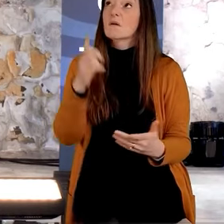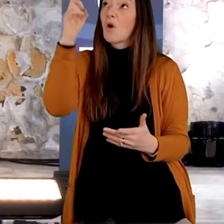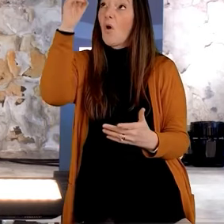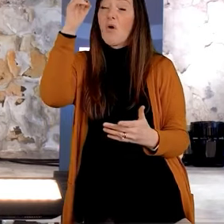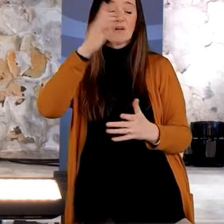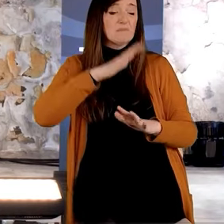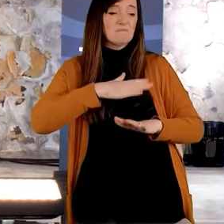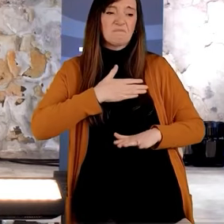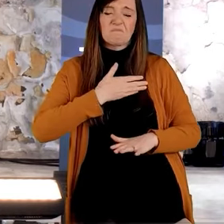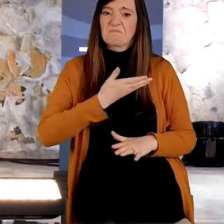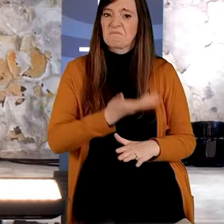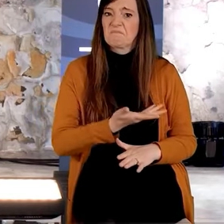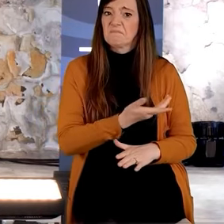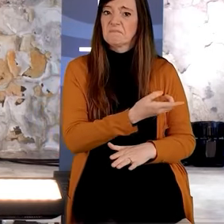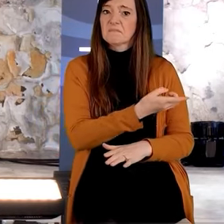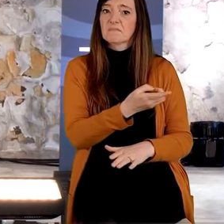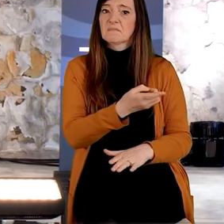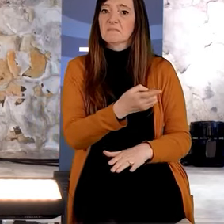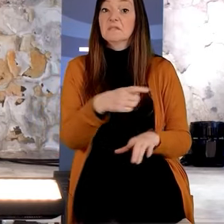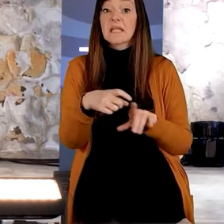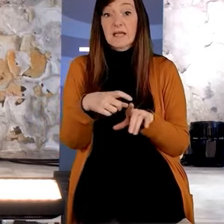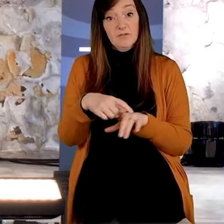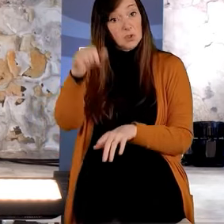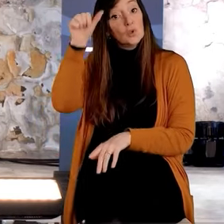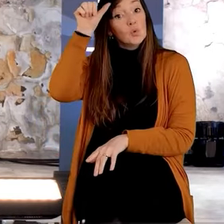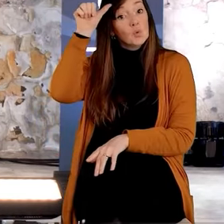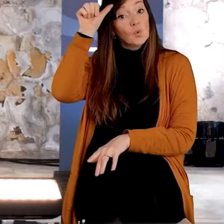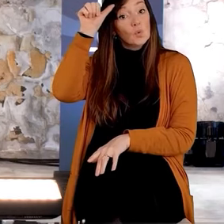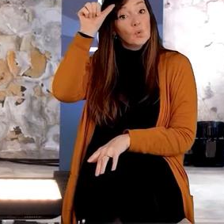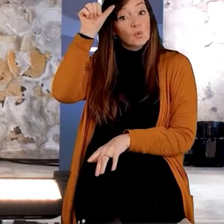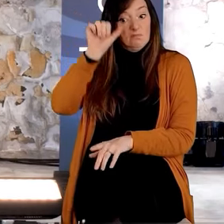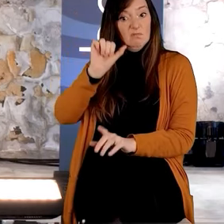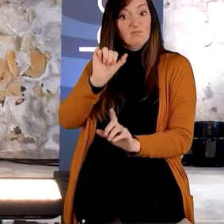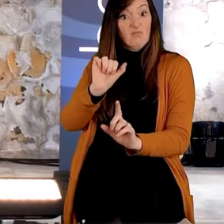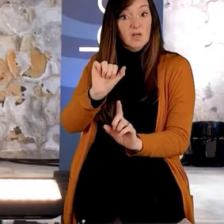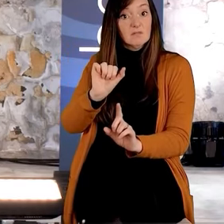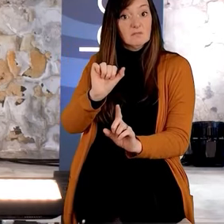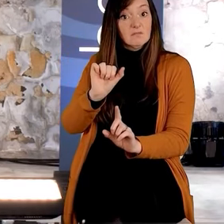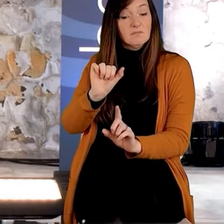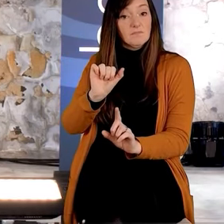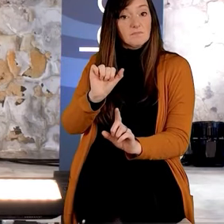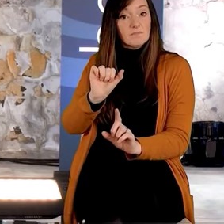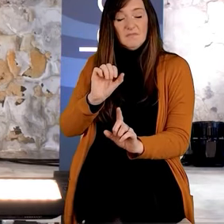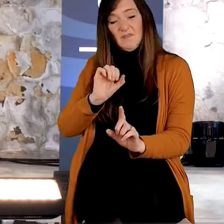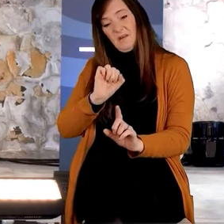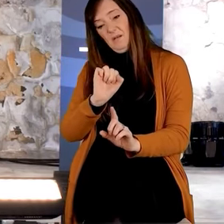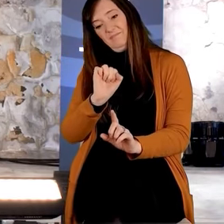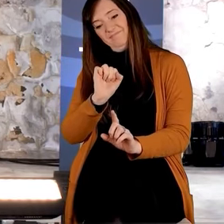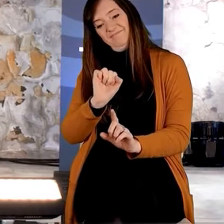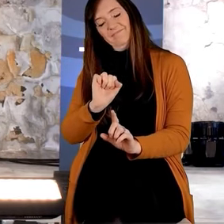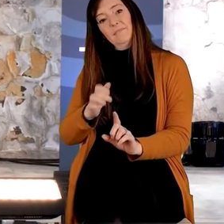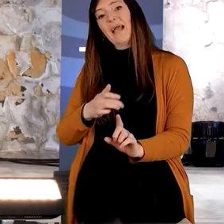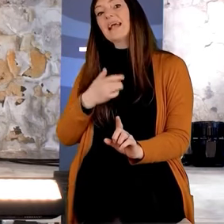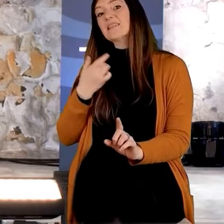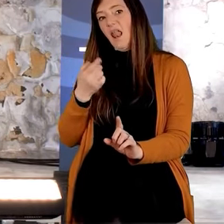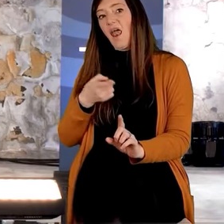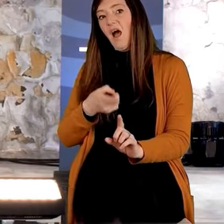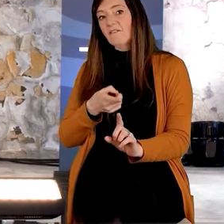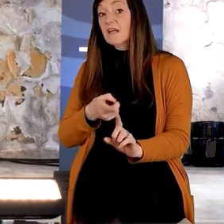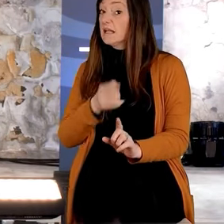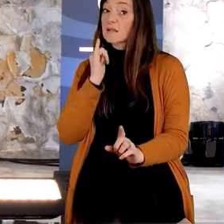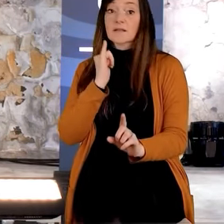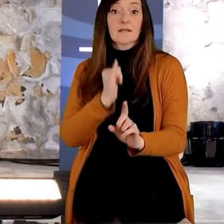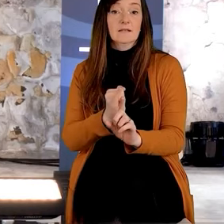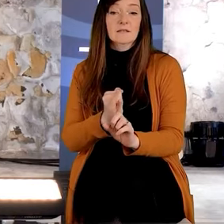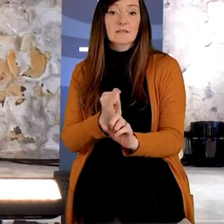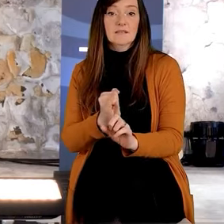all that. David knew that. He believed that God hated that. David was right. But there were times in David's